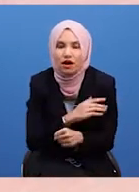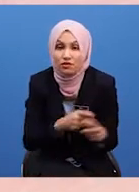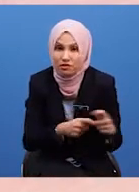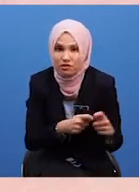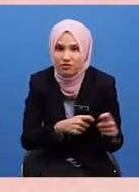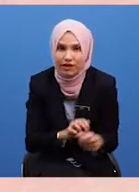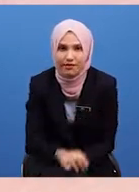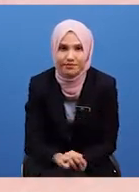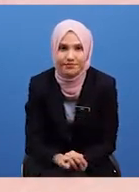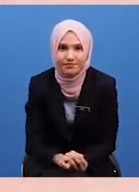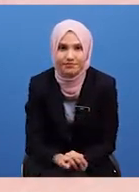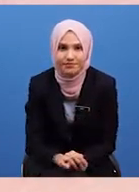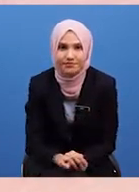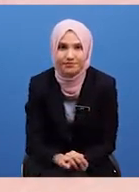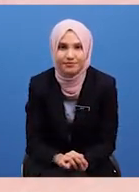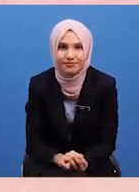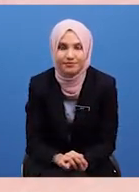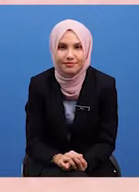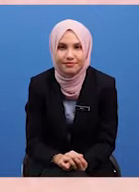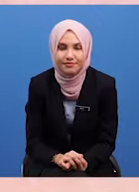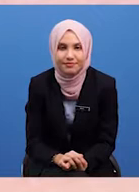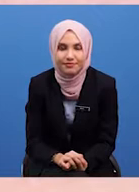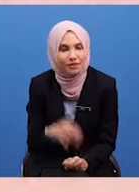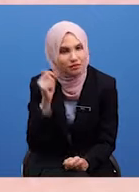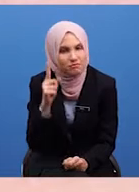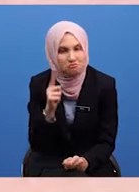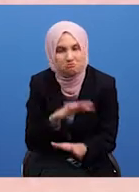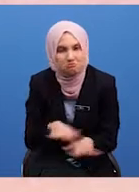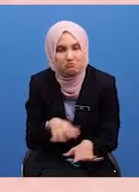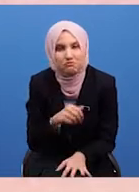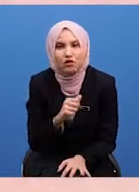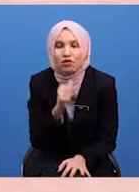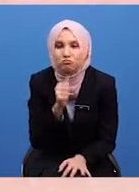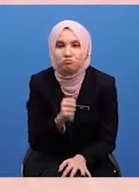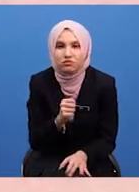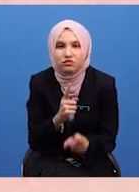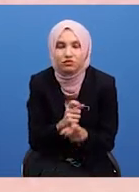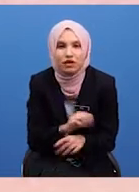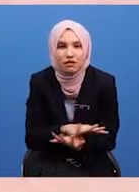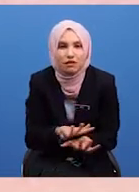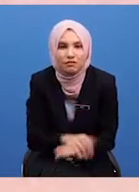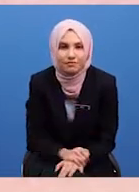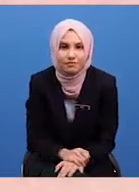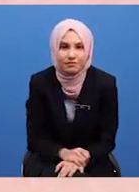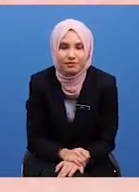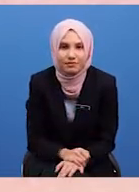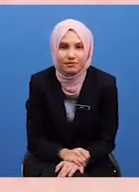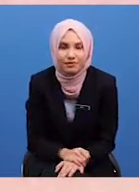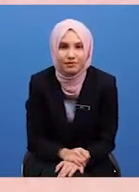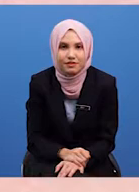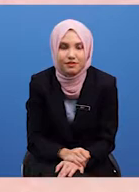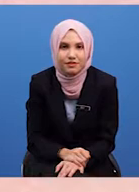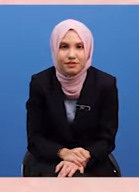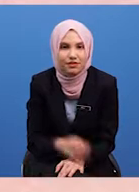track. Her speculations are not true at all since Job himself goes to meet Mr.